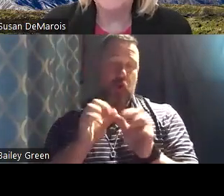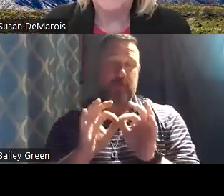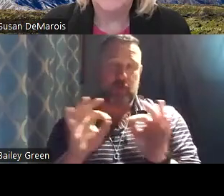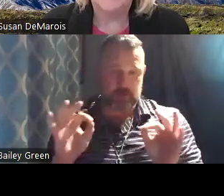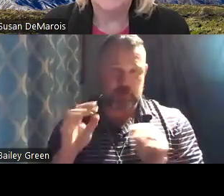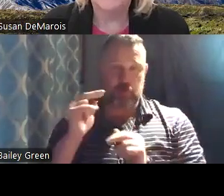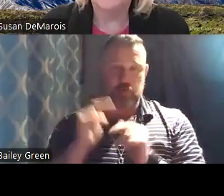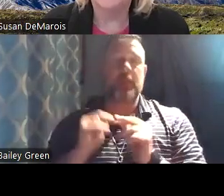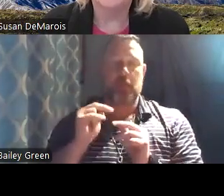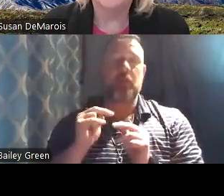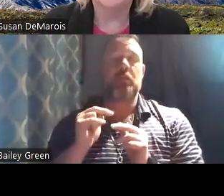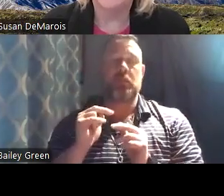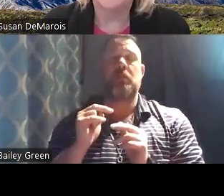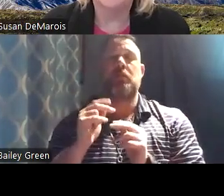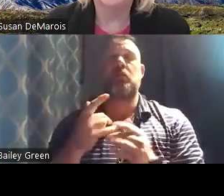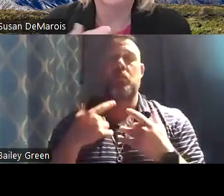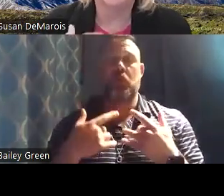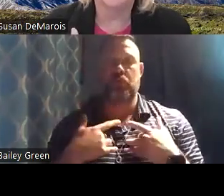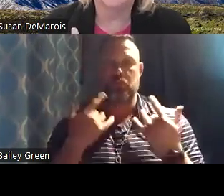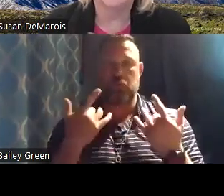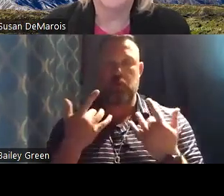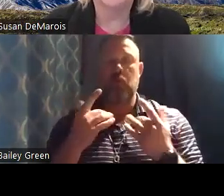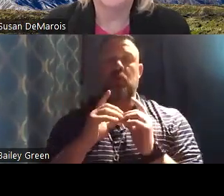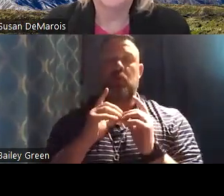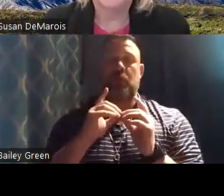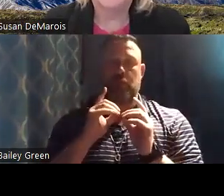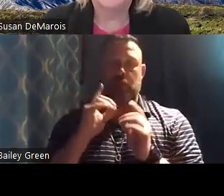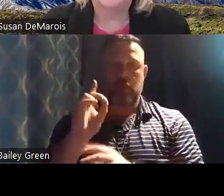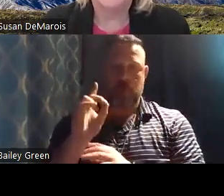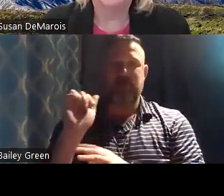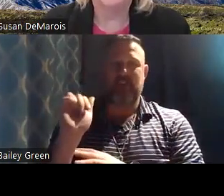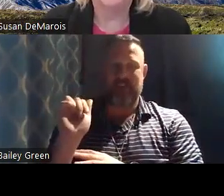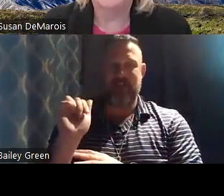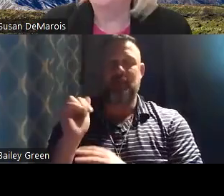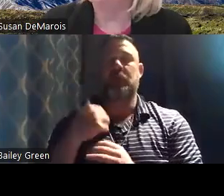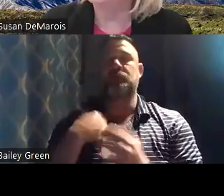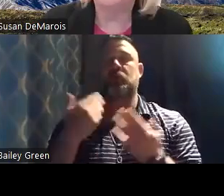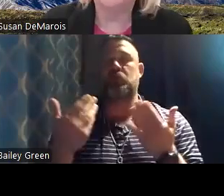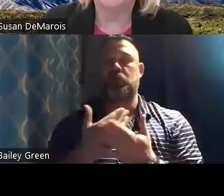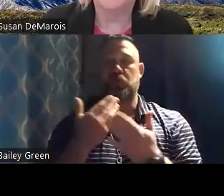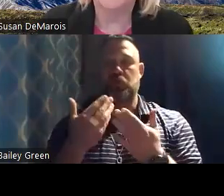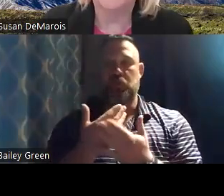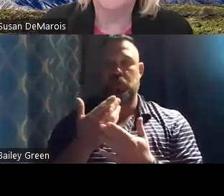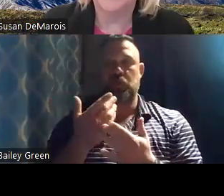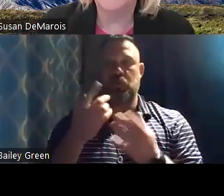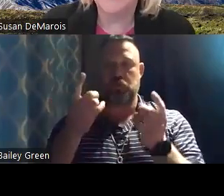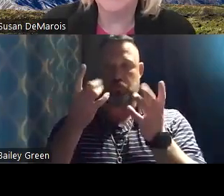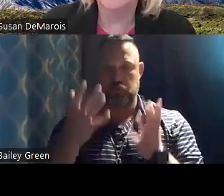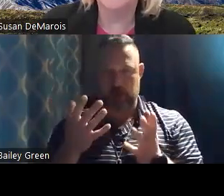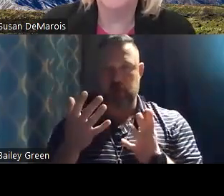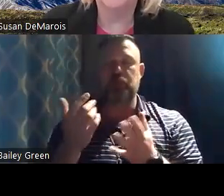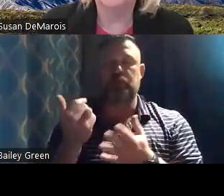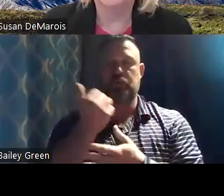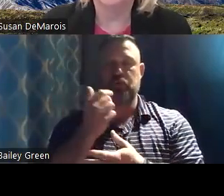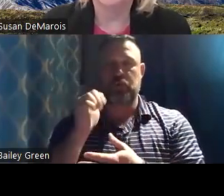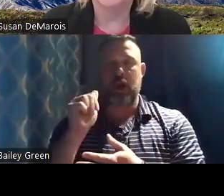from. We are thrilled. The Department of Aging has a new deputy director in Anna